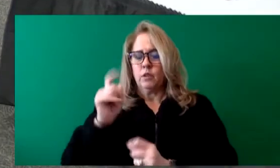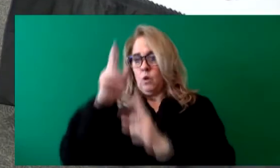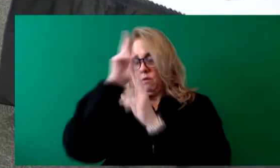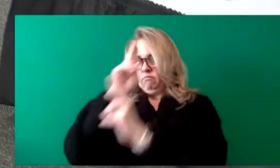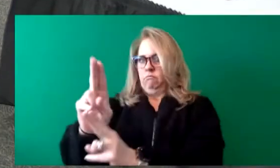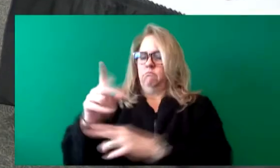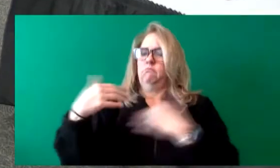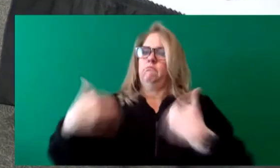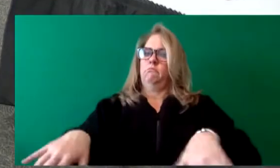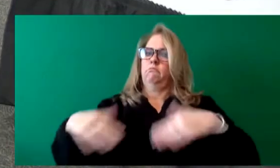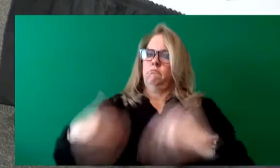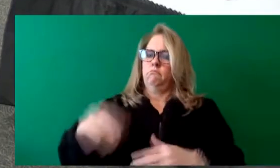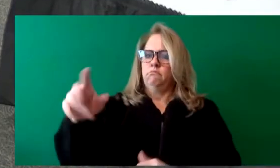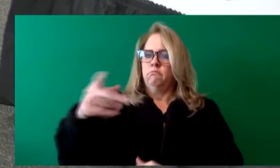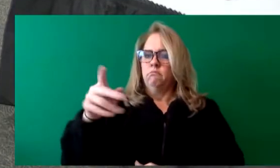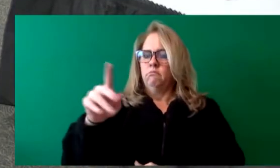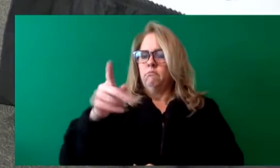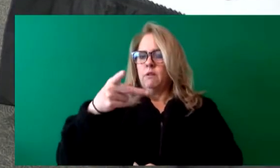champions.